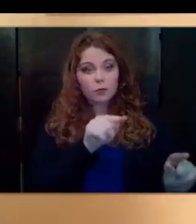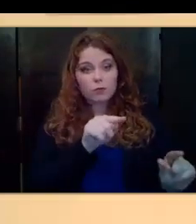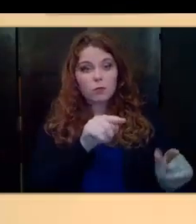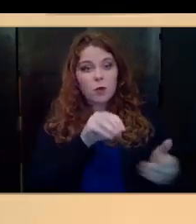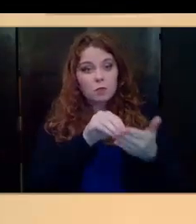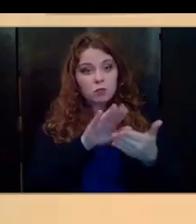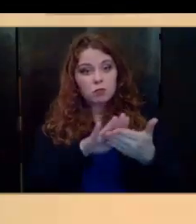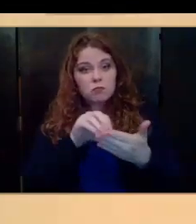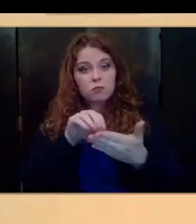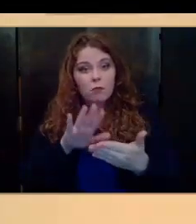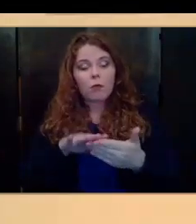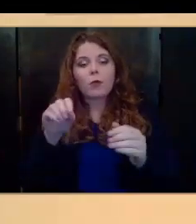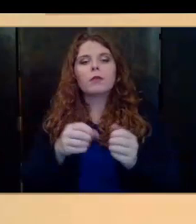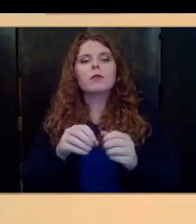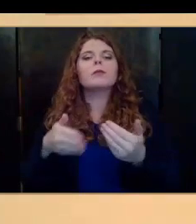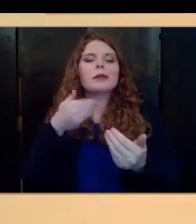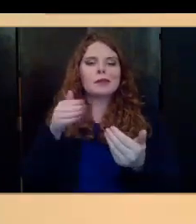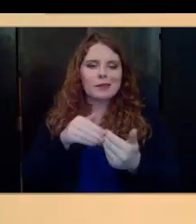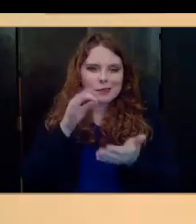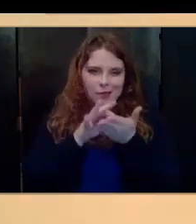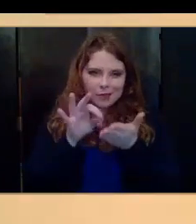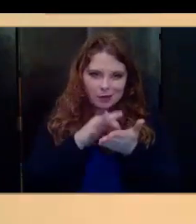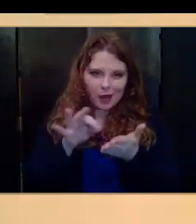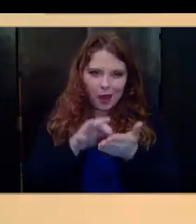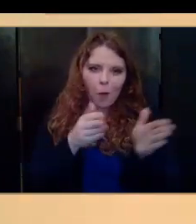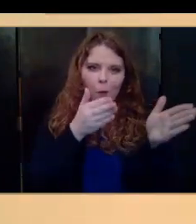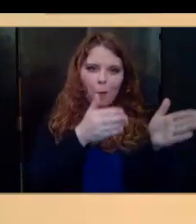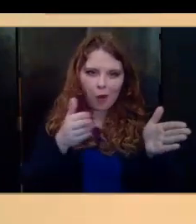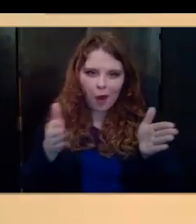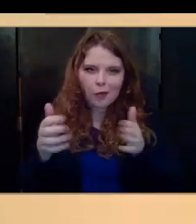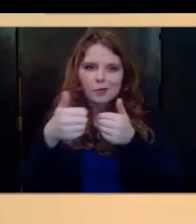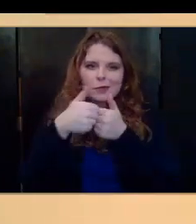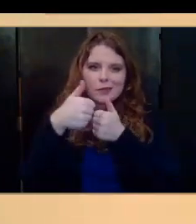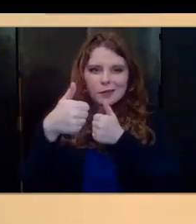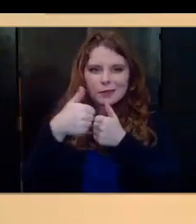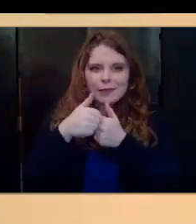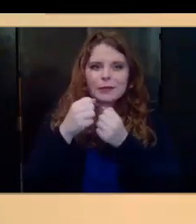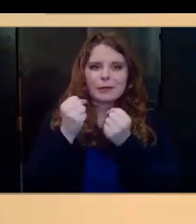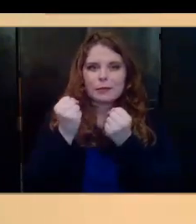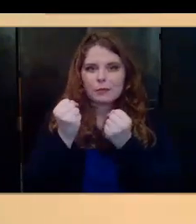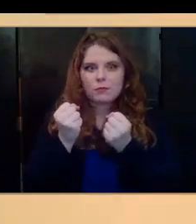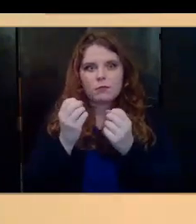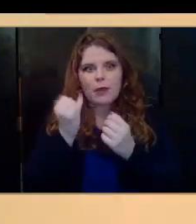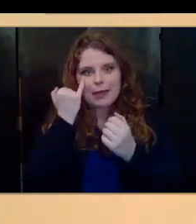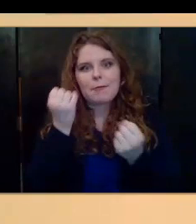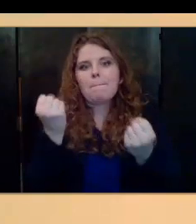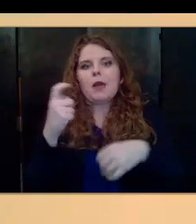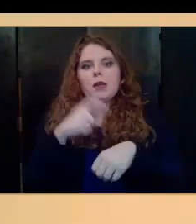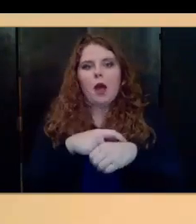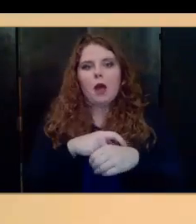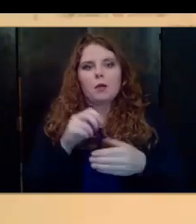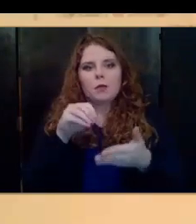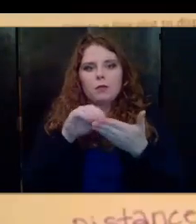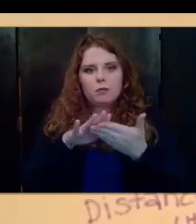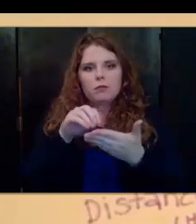if we go back and look, we can count if there is a pattern or there's a certain distance that occurred more than one time. So down here at the